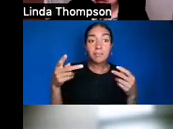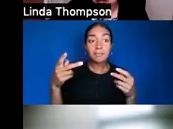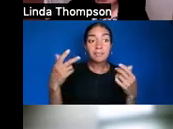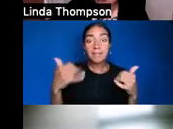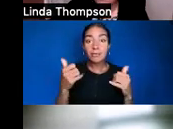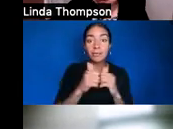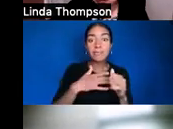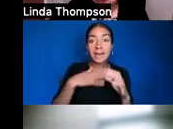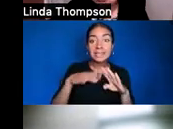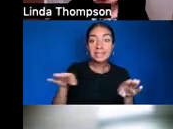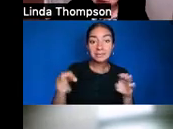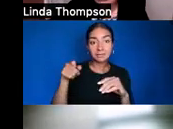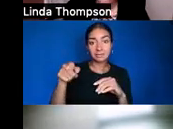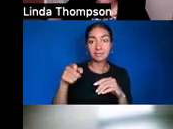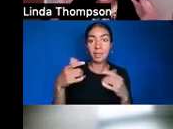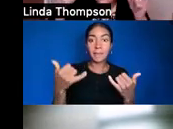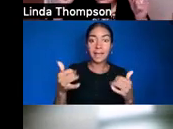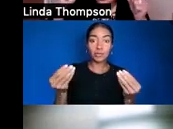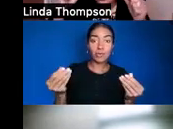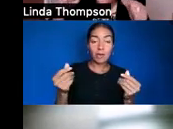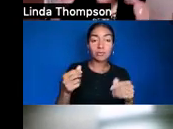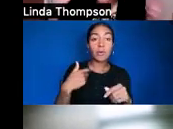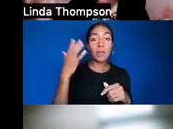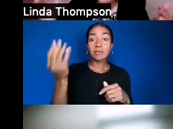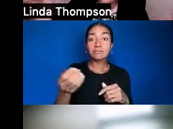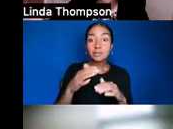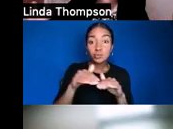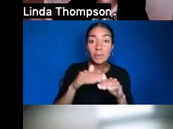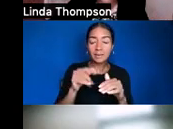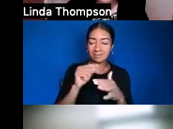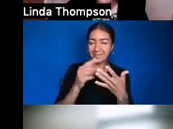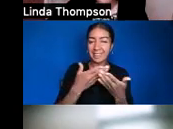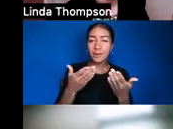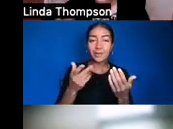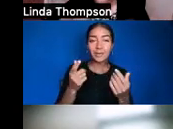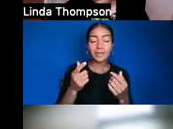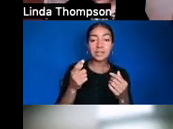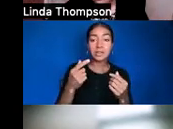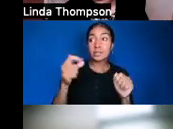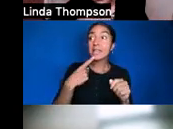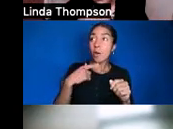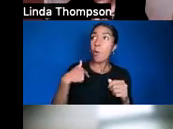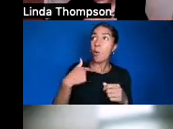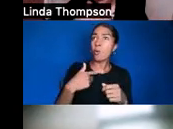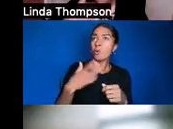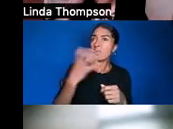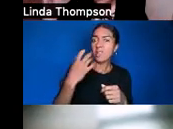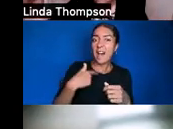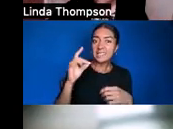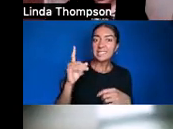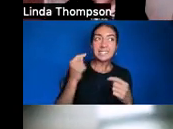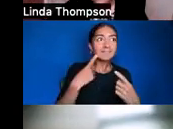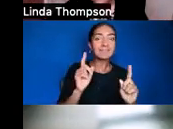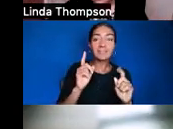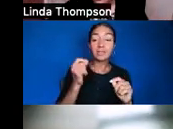the playground. I'm going to go swimming. Little things that you can say, my God, I did it. Because if you get in the pattern